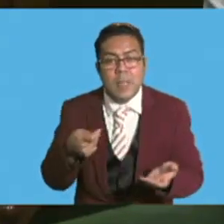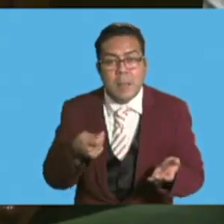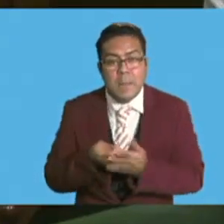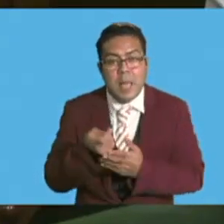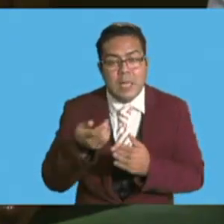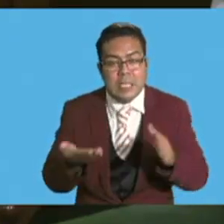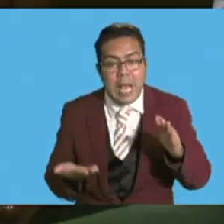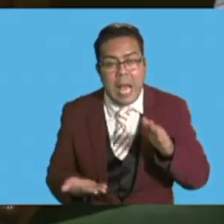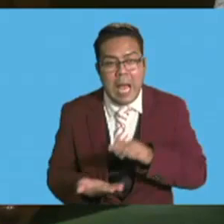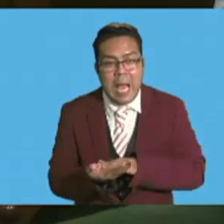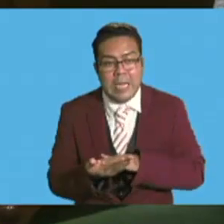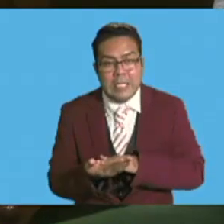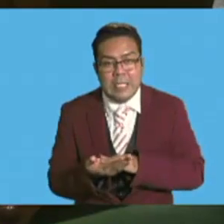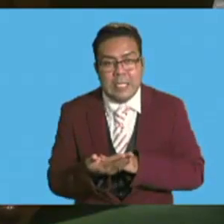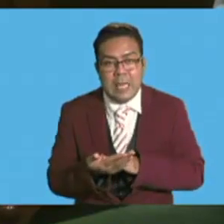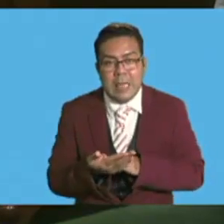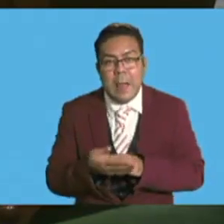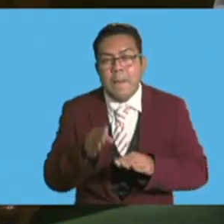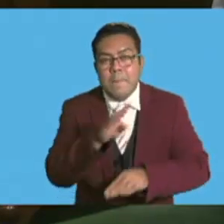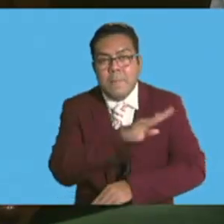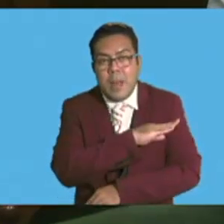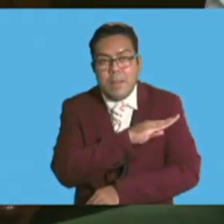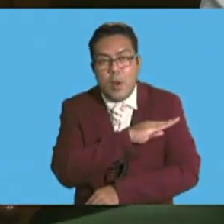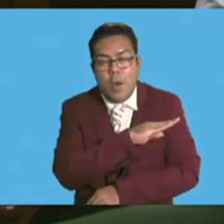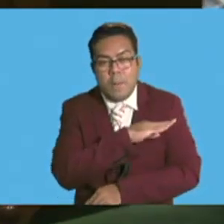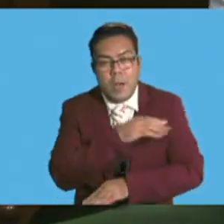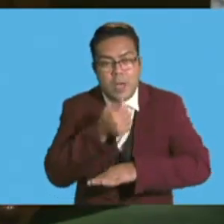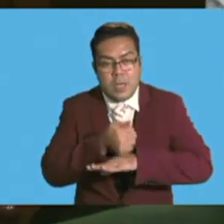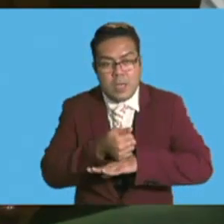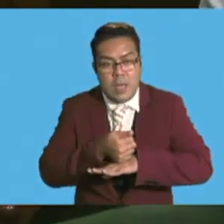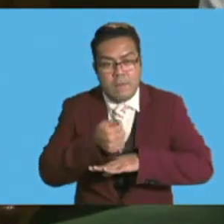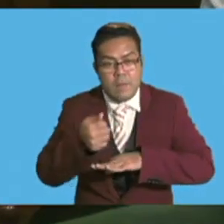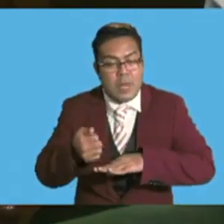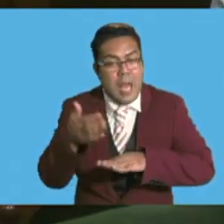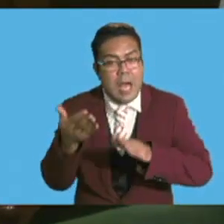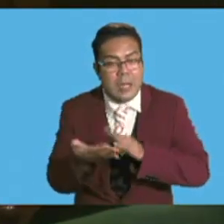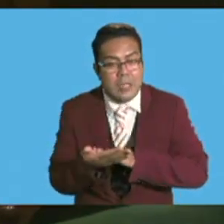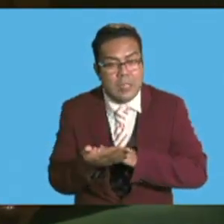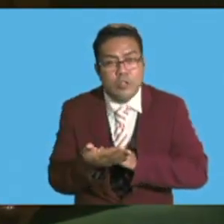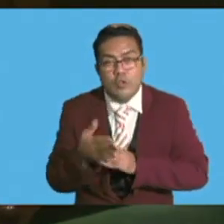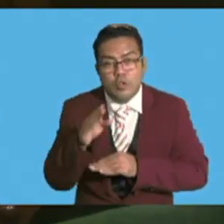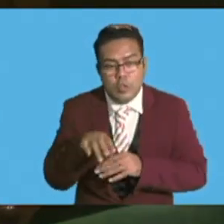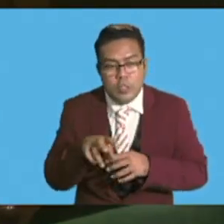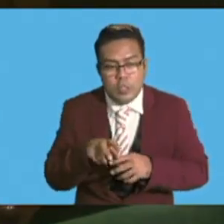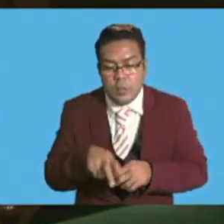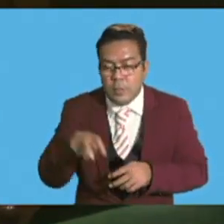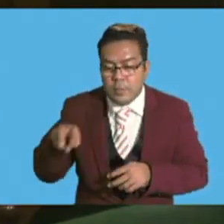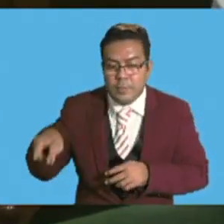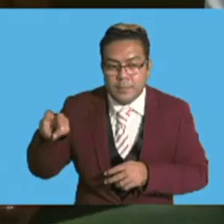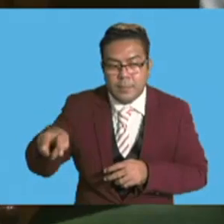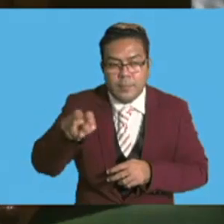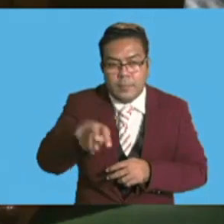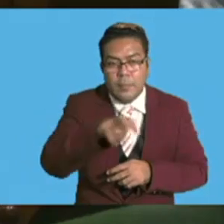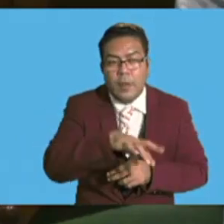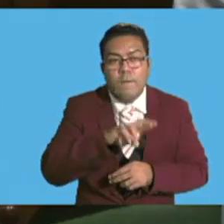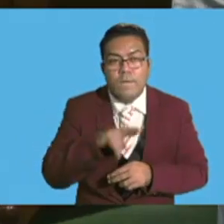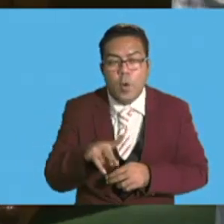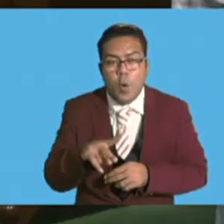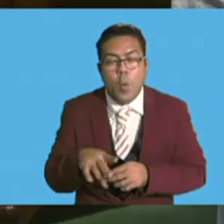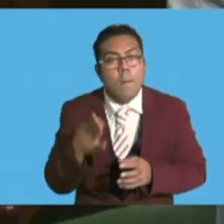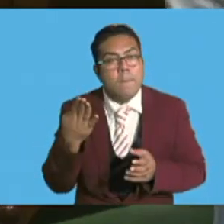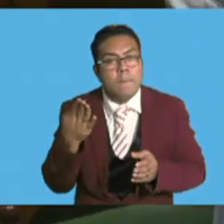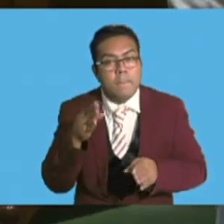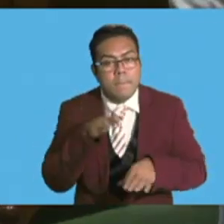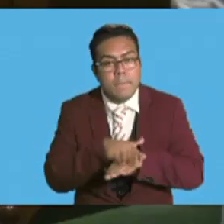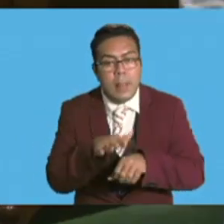under the Banimarama government, under the new scheme, and she mobilized the entire community for blood drive recruitment